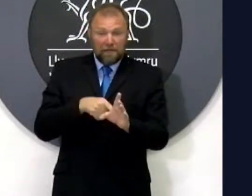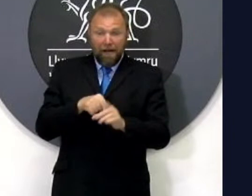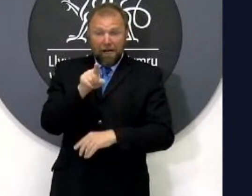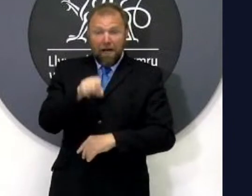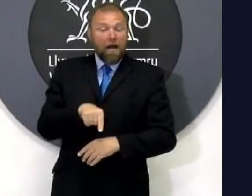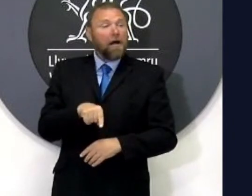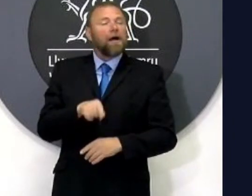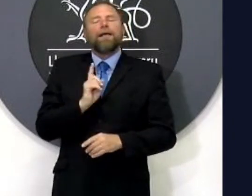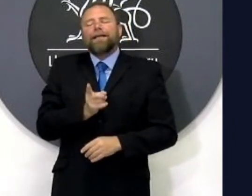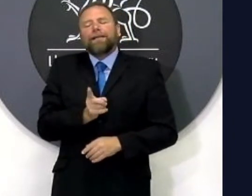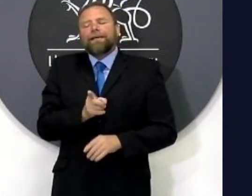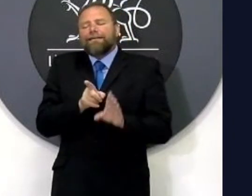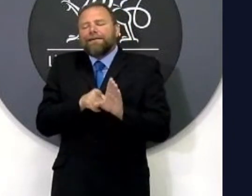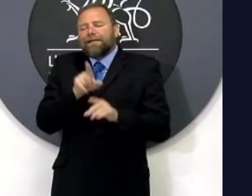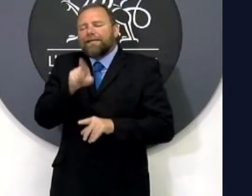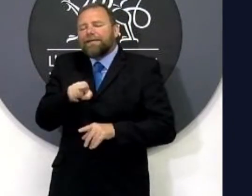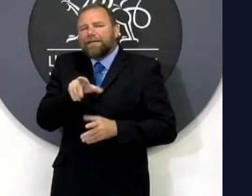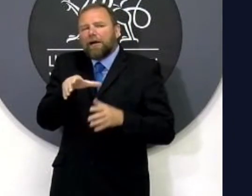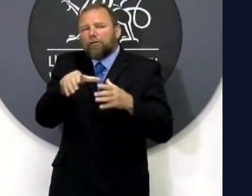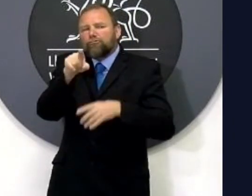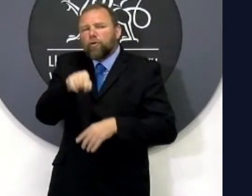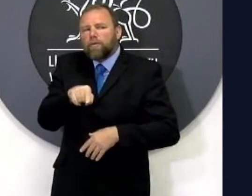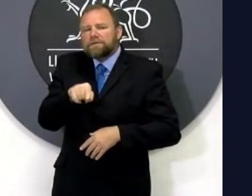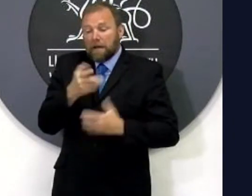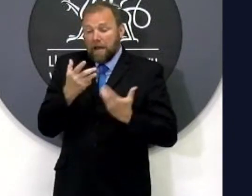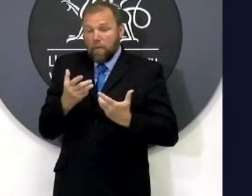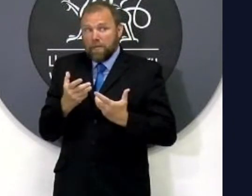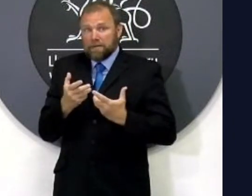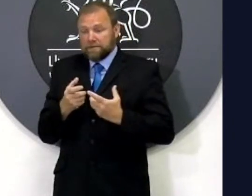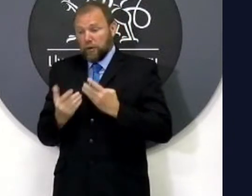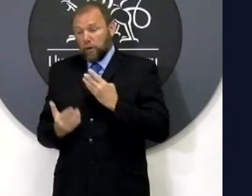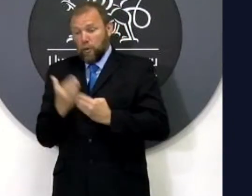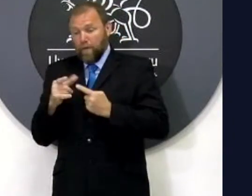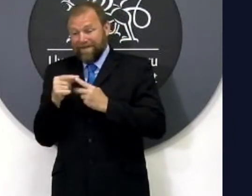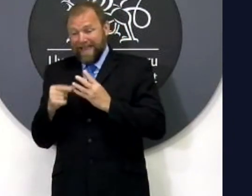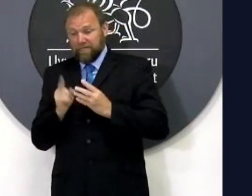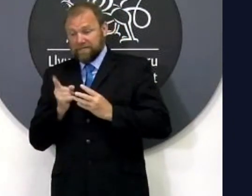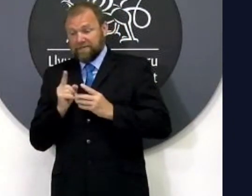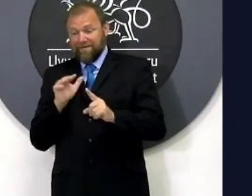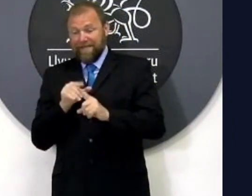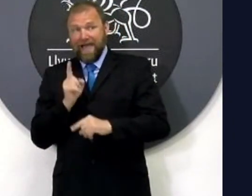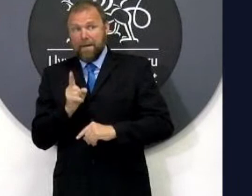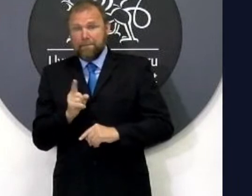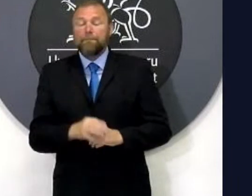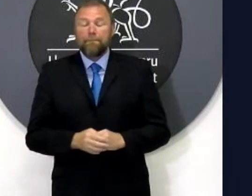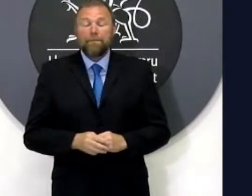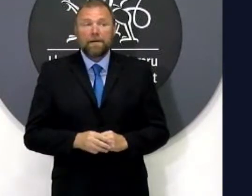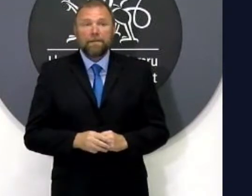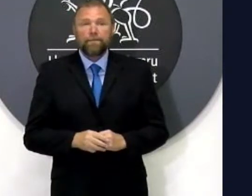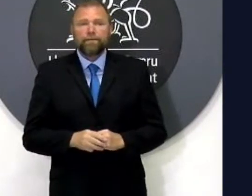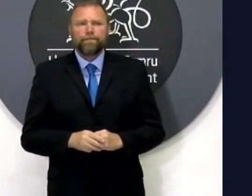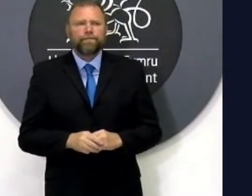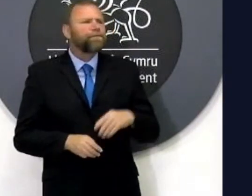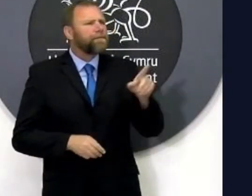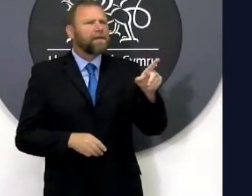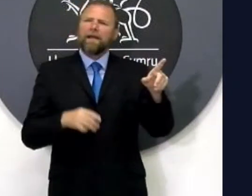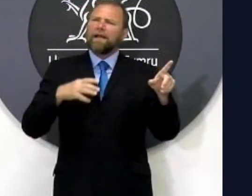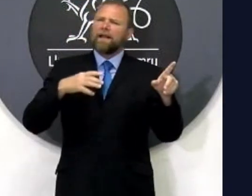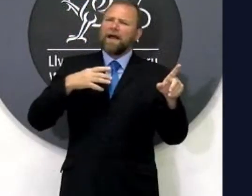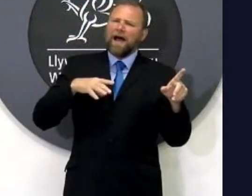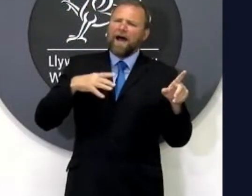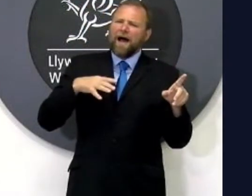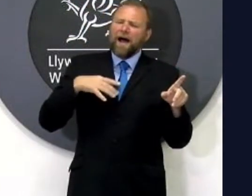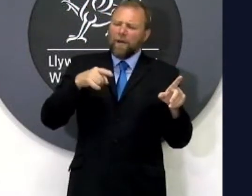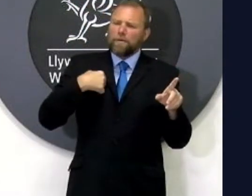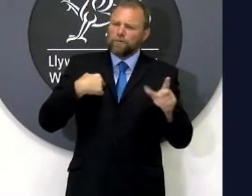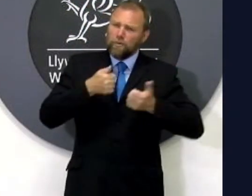affected by the variants that we're currently seeing. I'd just like to pay tribute to all of those people who've been